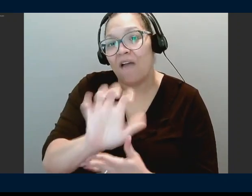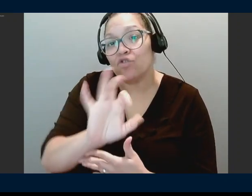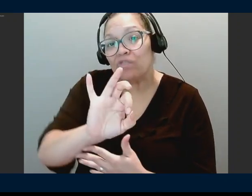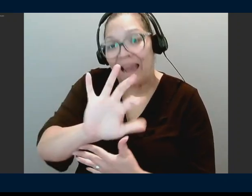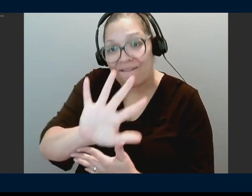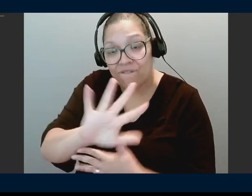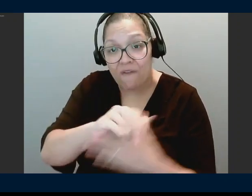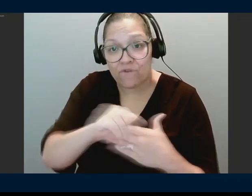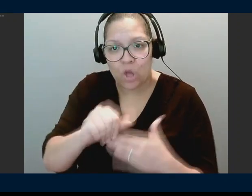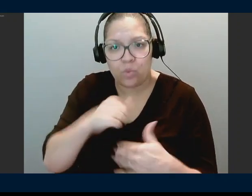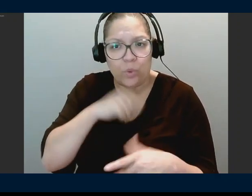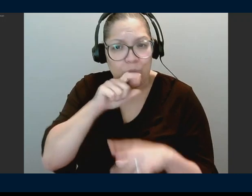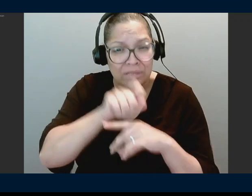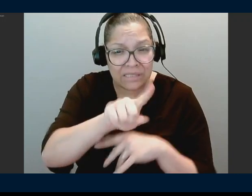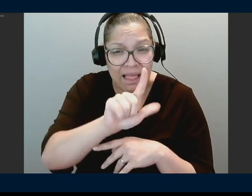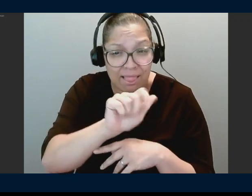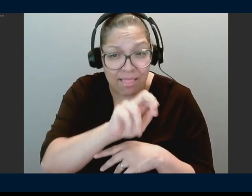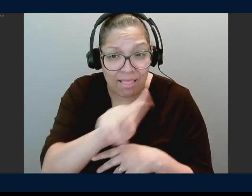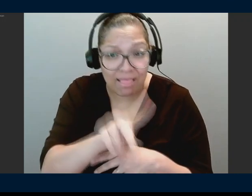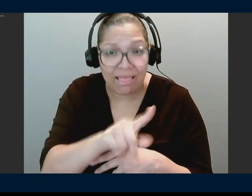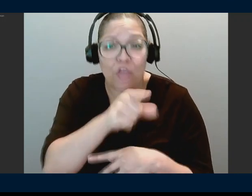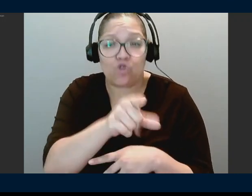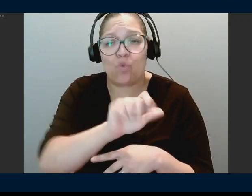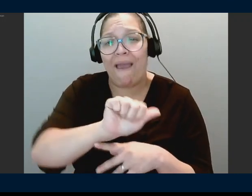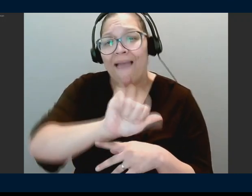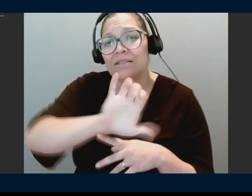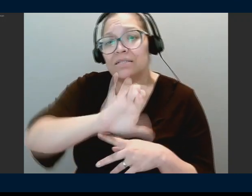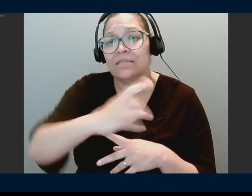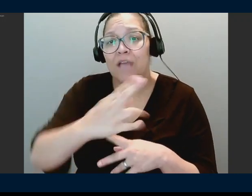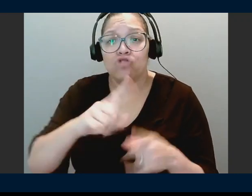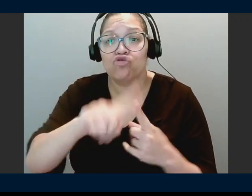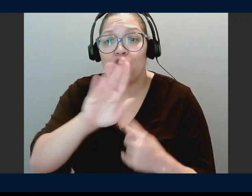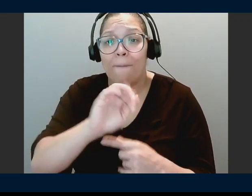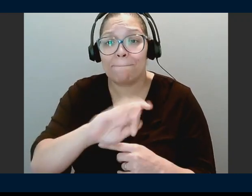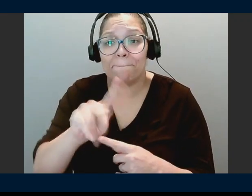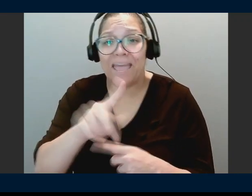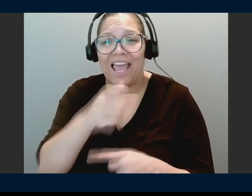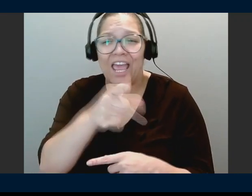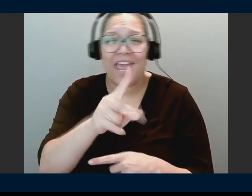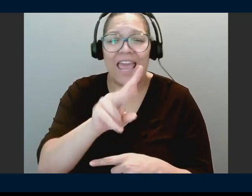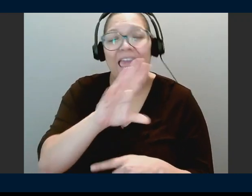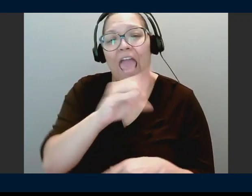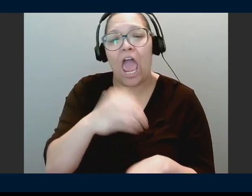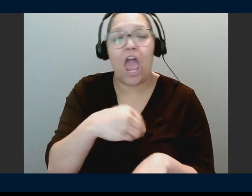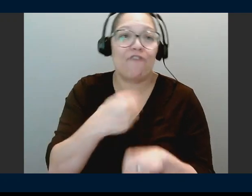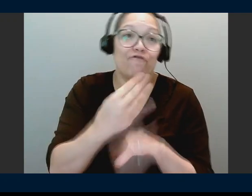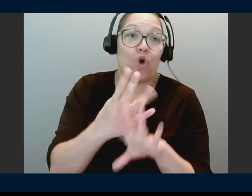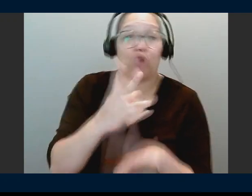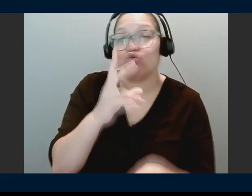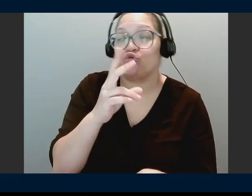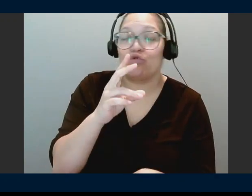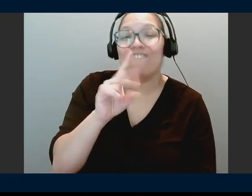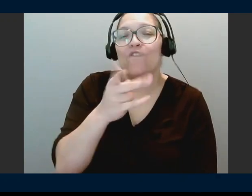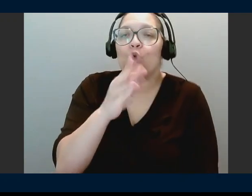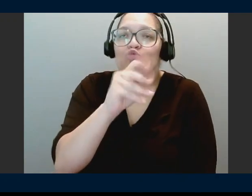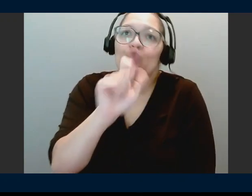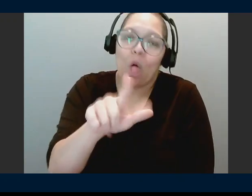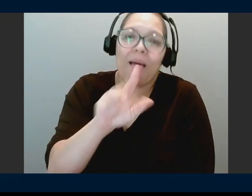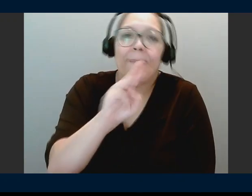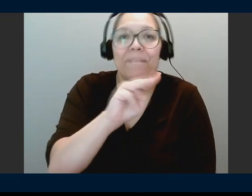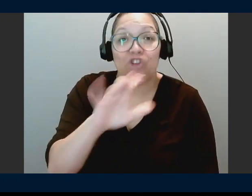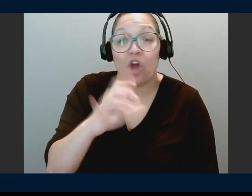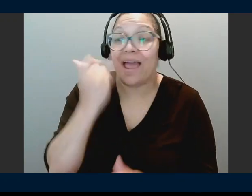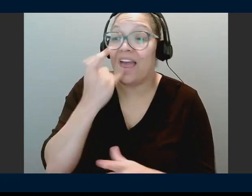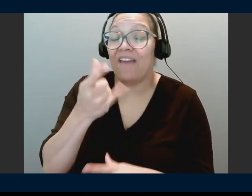We send you a link, you ACH it to your bank account or get a virtual MasterCard and off you go. If you're needing more money, like say your laptop broke down